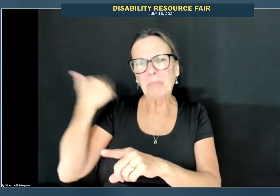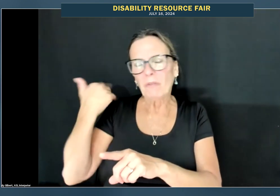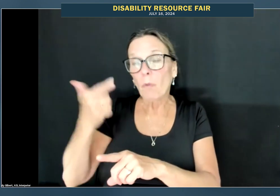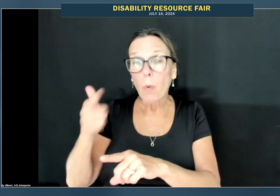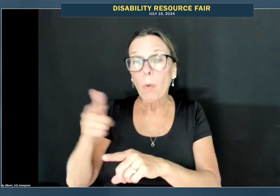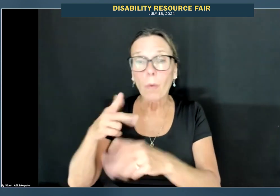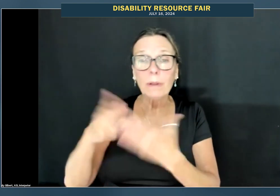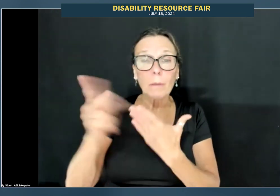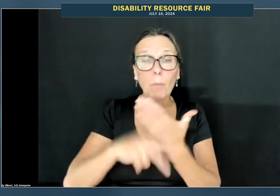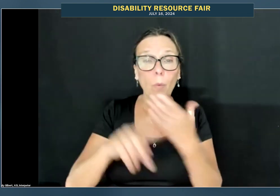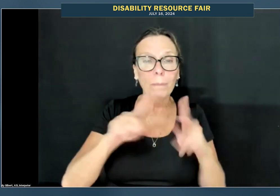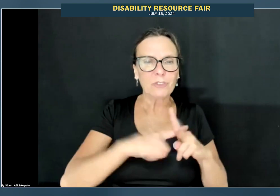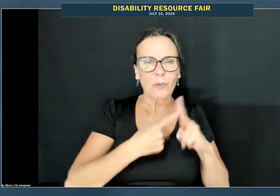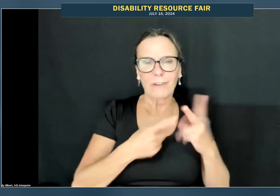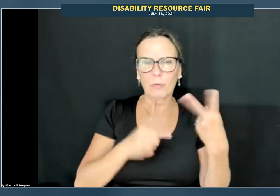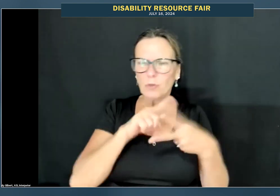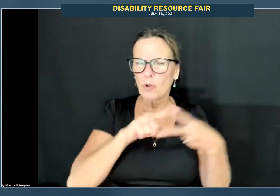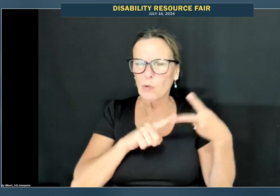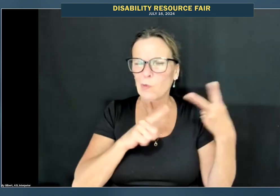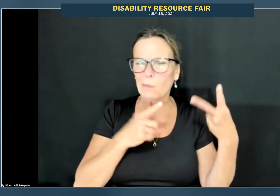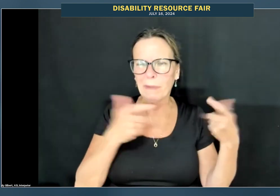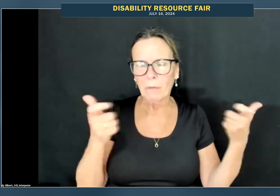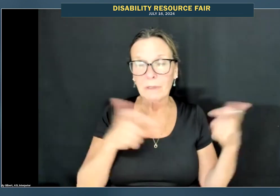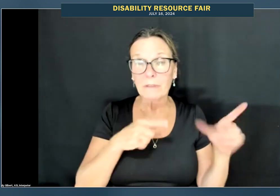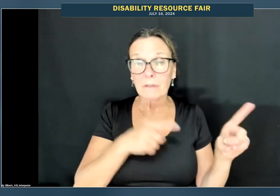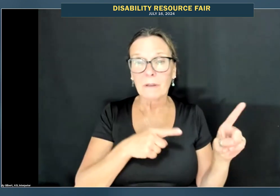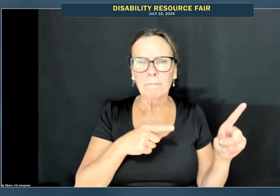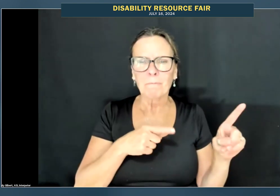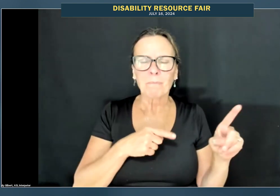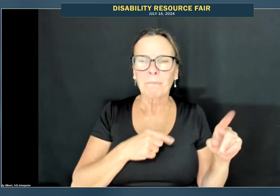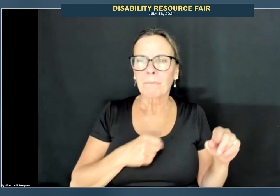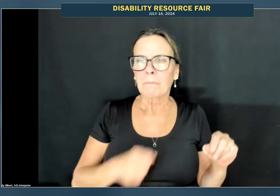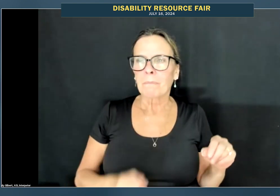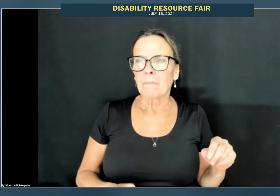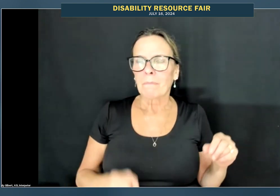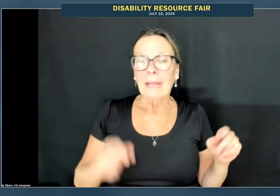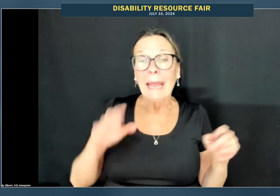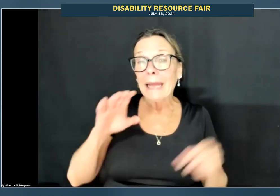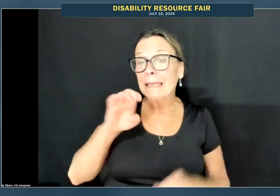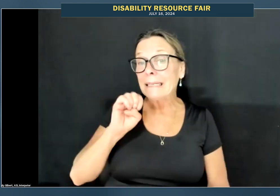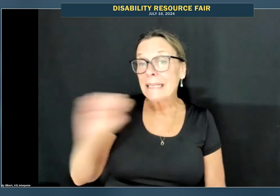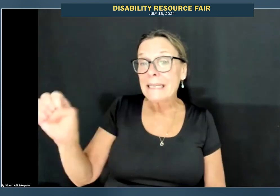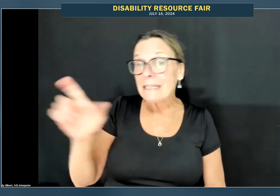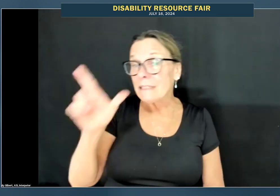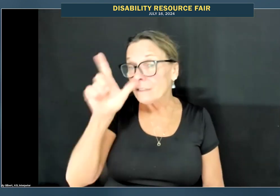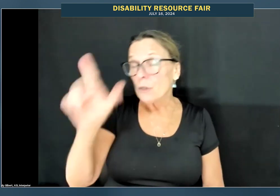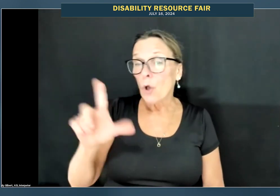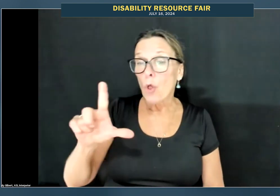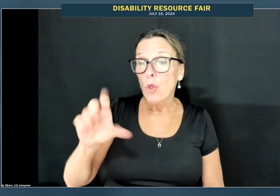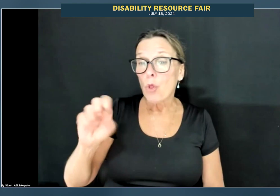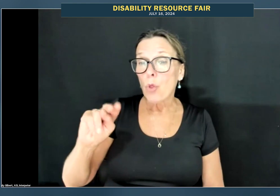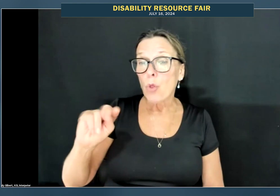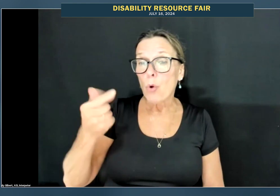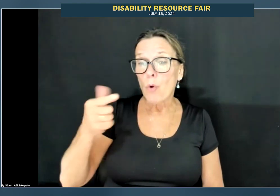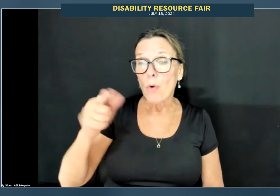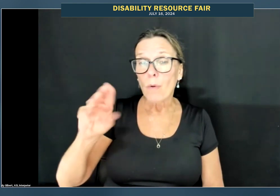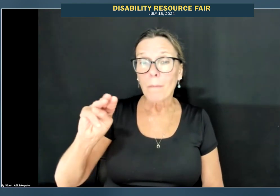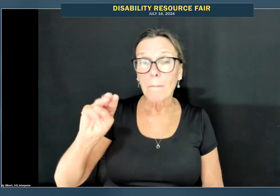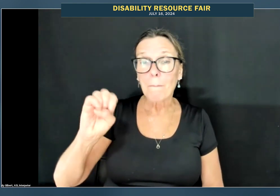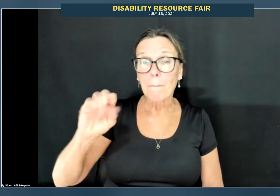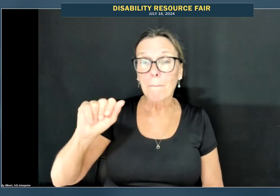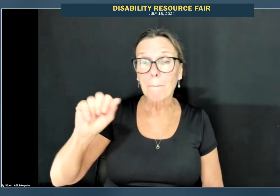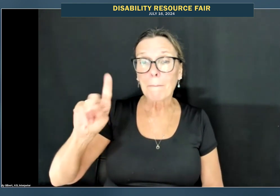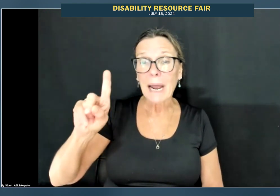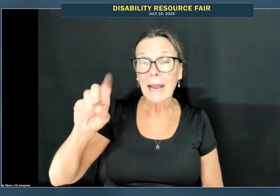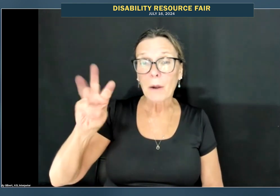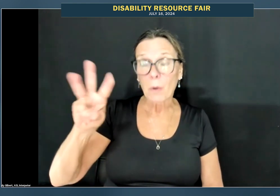And then we have a cycling event or sometimes two or three in East Longmeadow. And then that's kind of how we run our